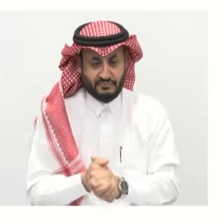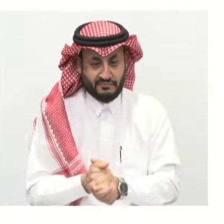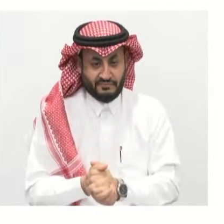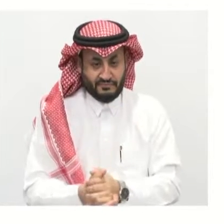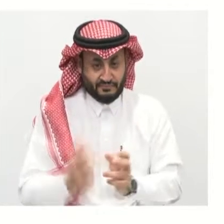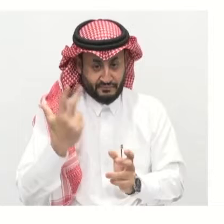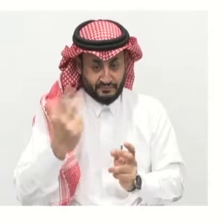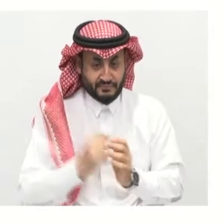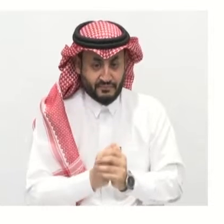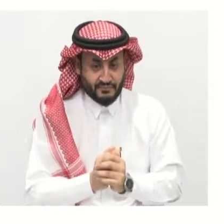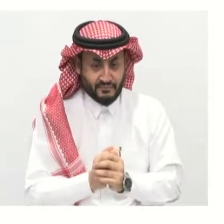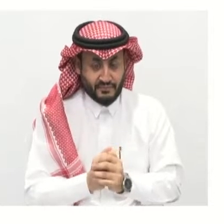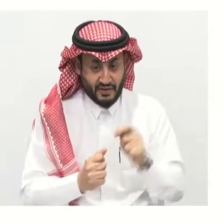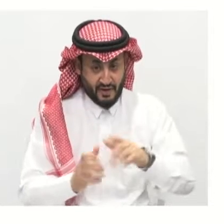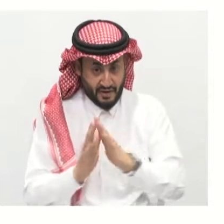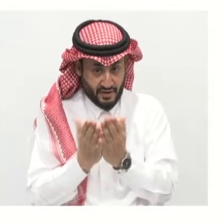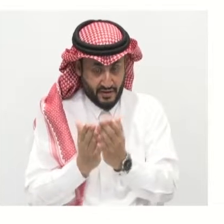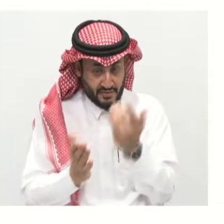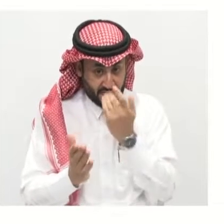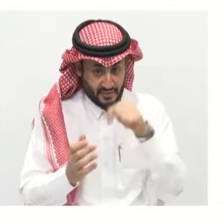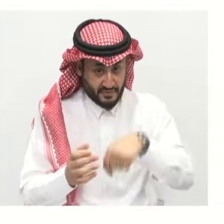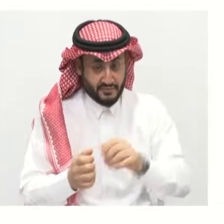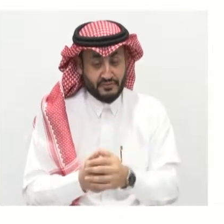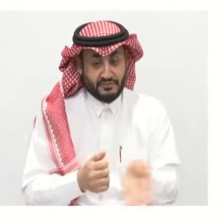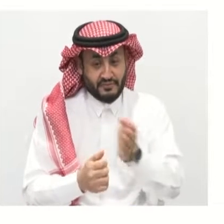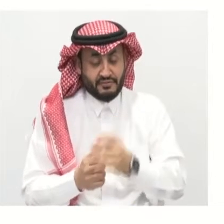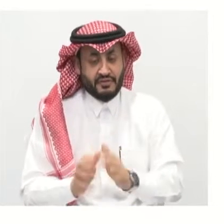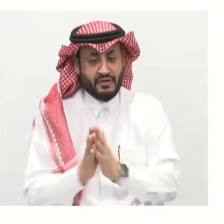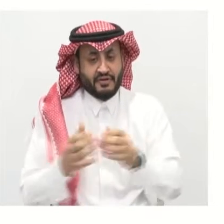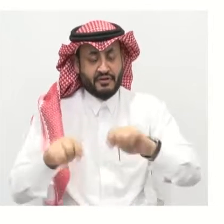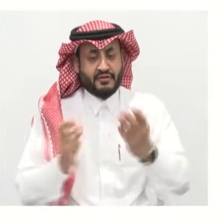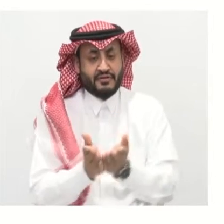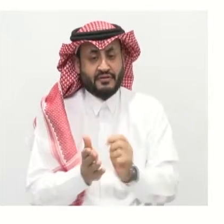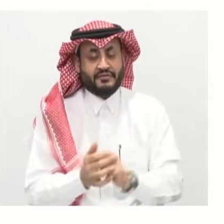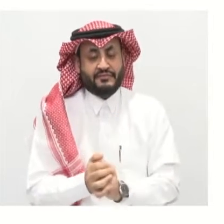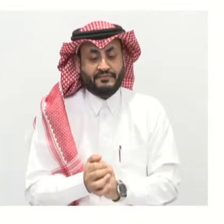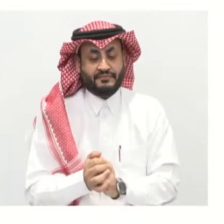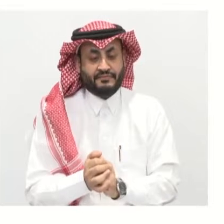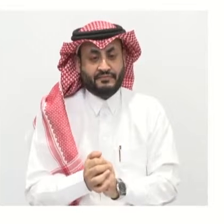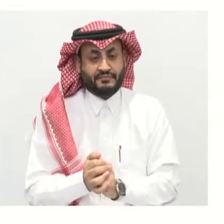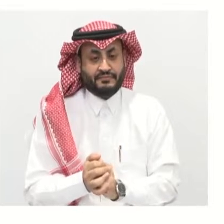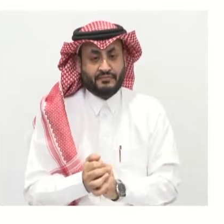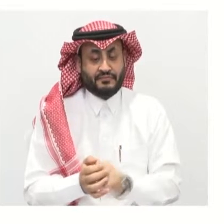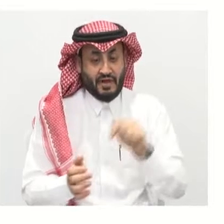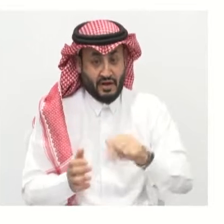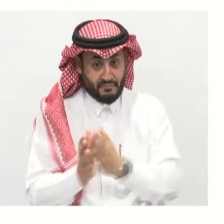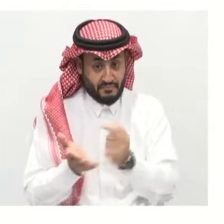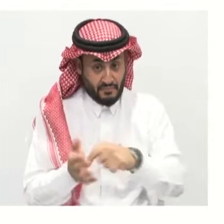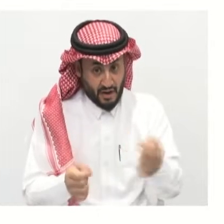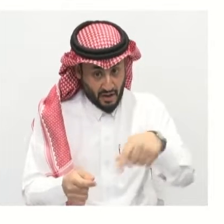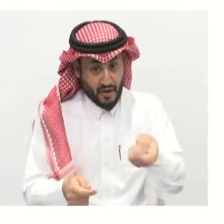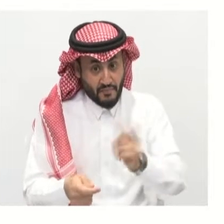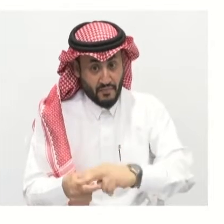Also, please remember to bring your weekend two book and an English notebook. Today, we might need the English notebook more